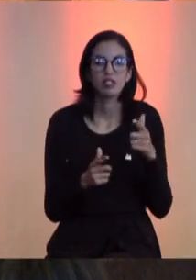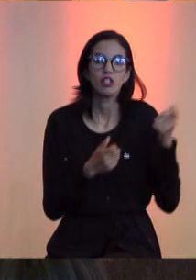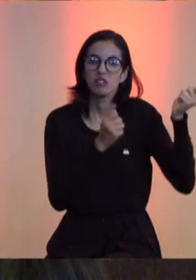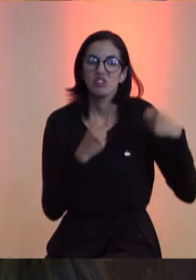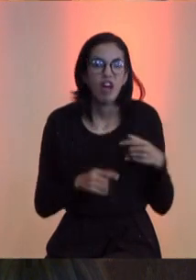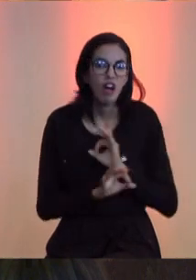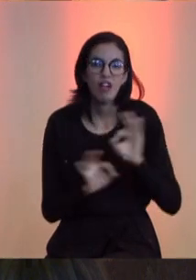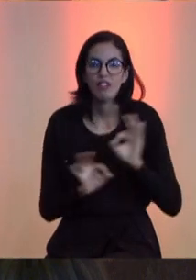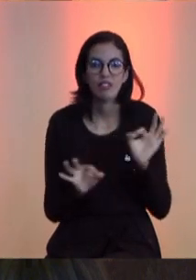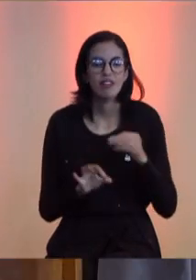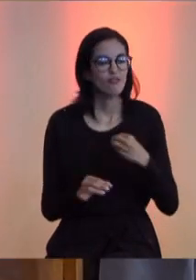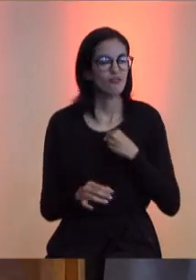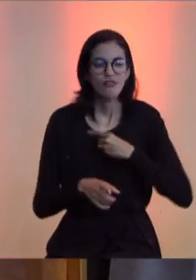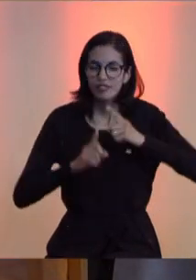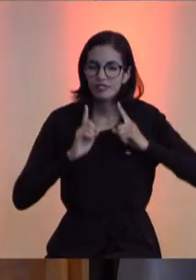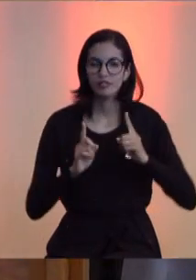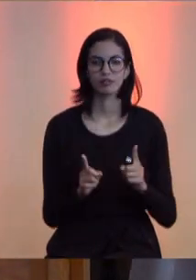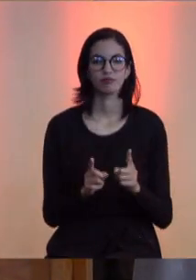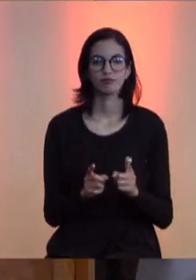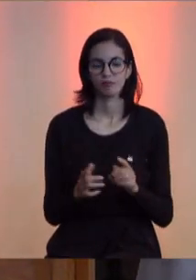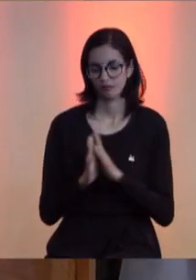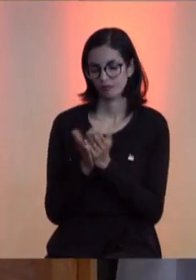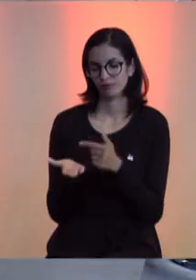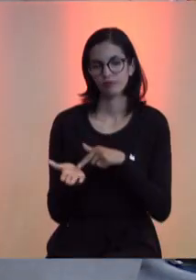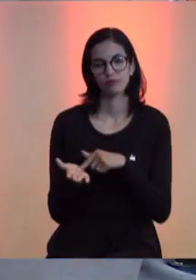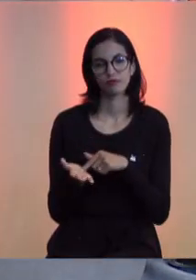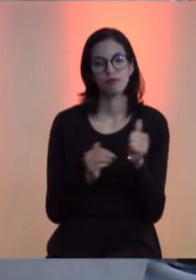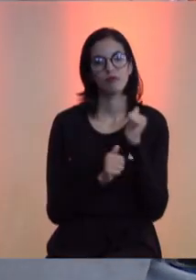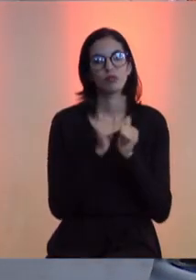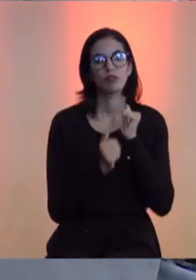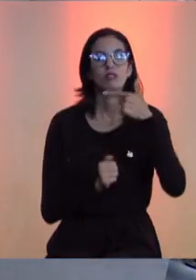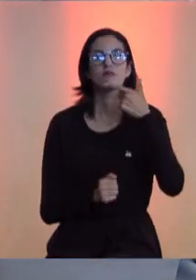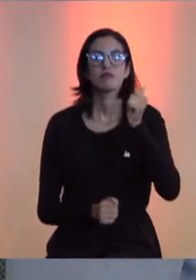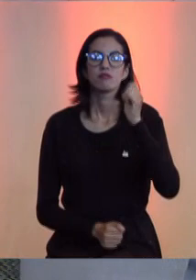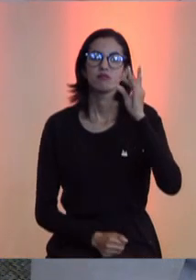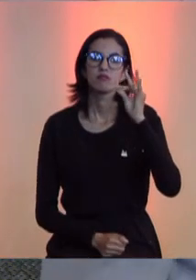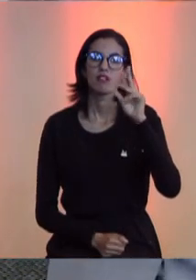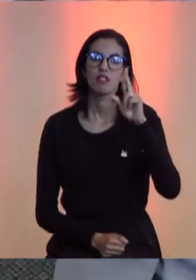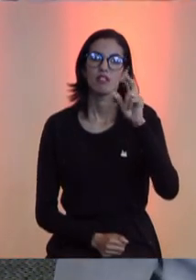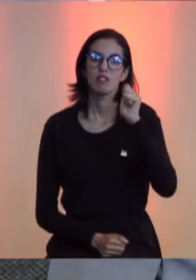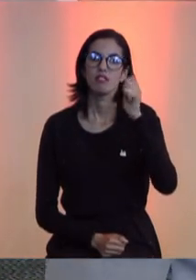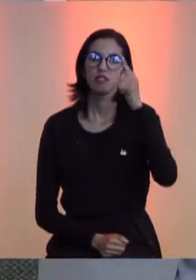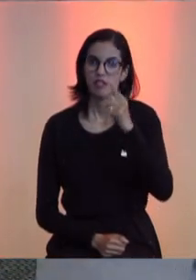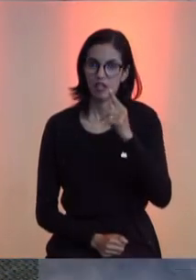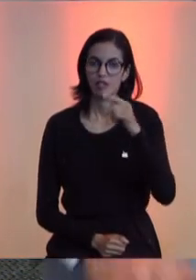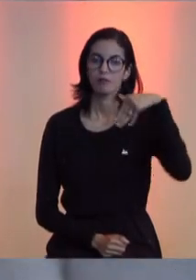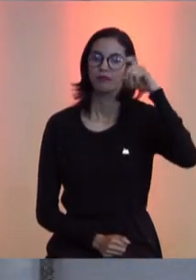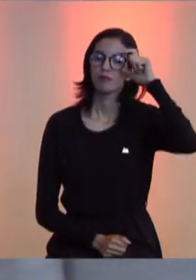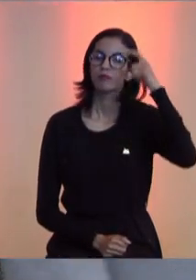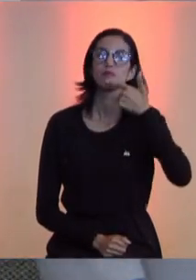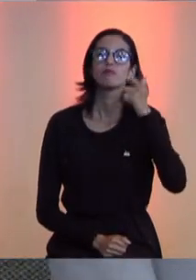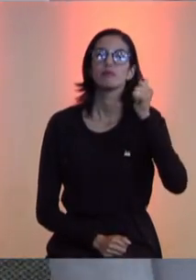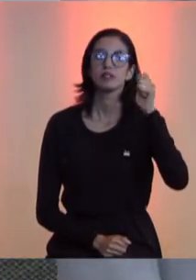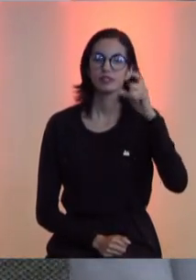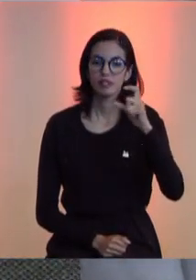Abednego. Vamos a repasar la vida de Shadrach, Meshach, y Abednego. They were born in Christian homes. Nacieron en hogares cristianos. Oh